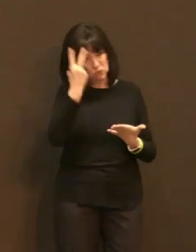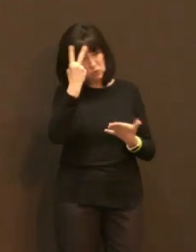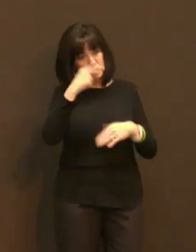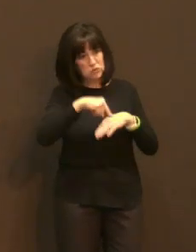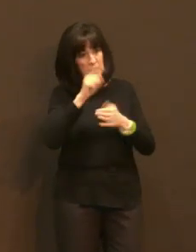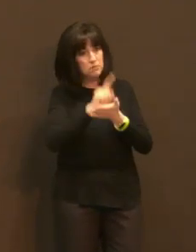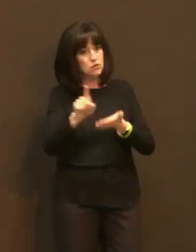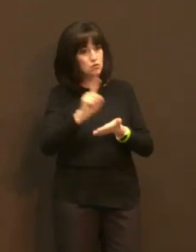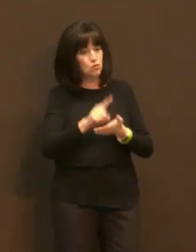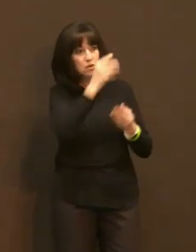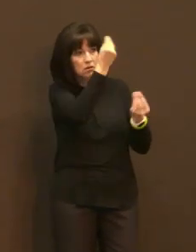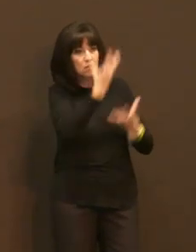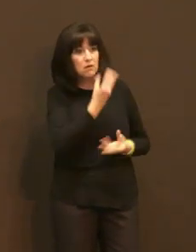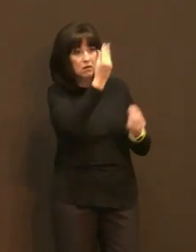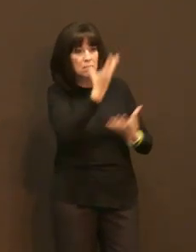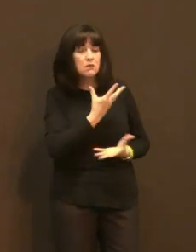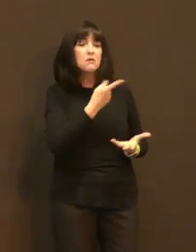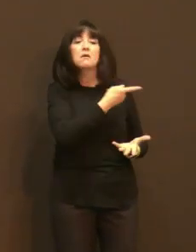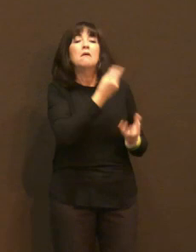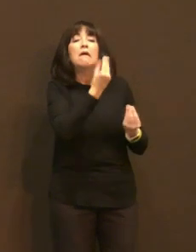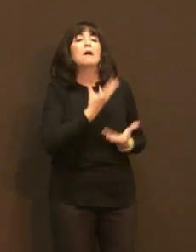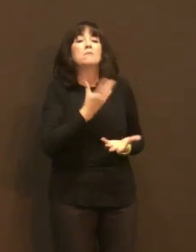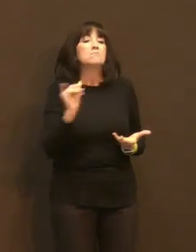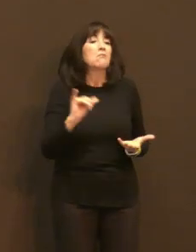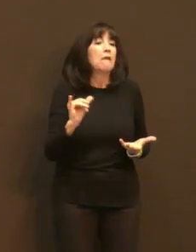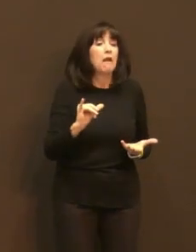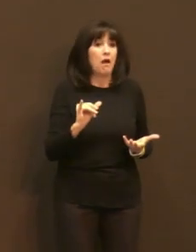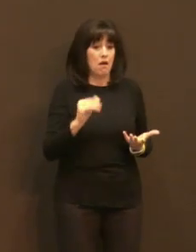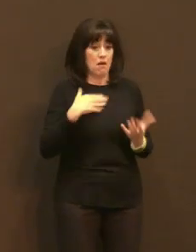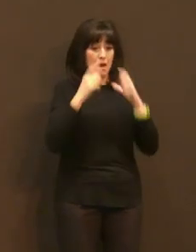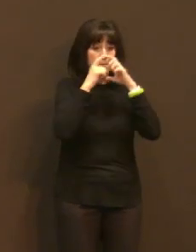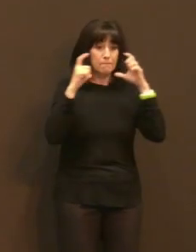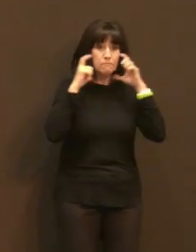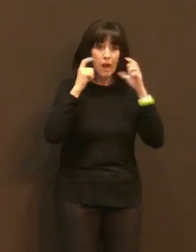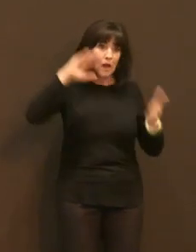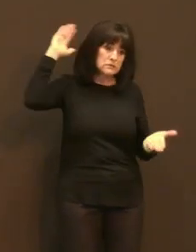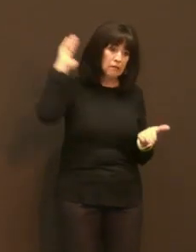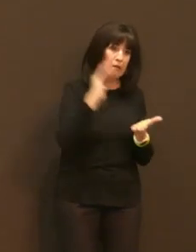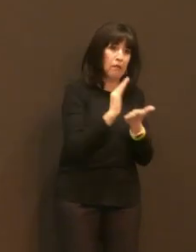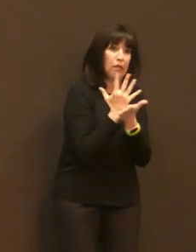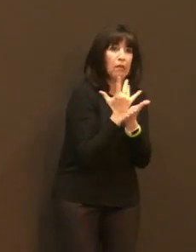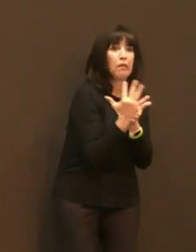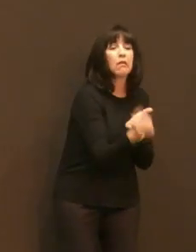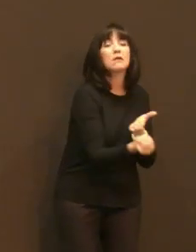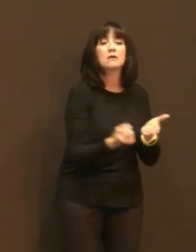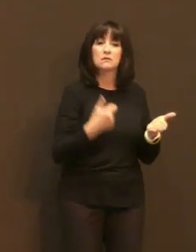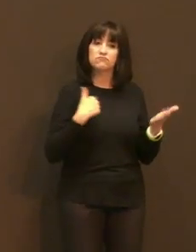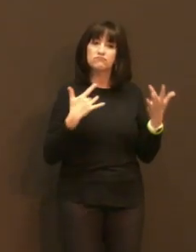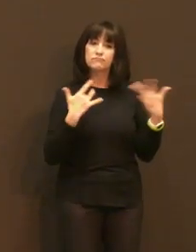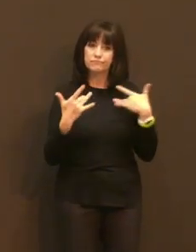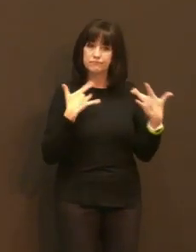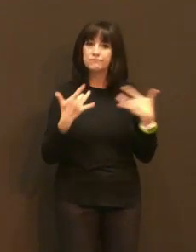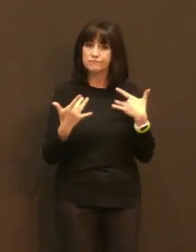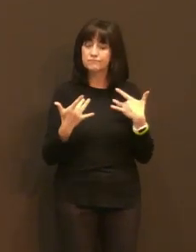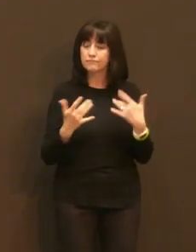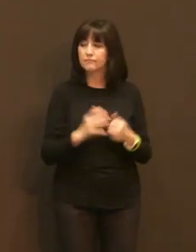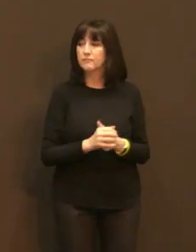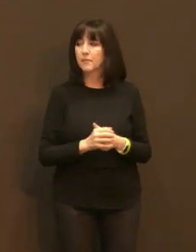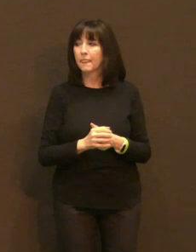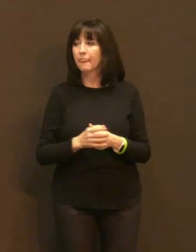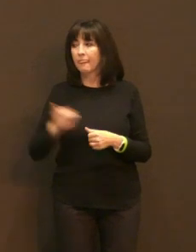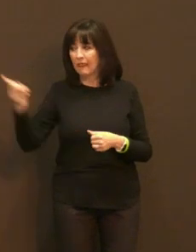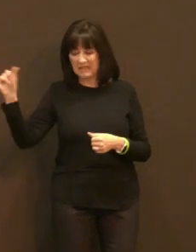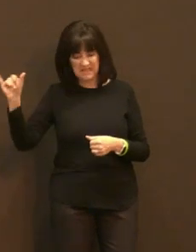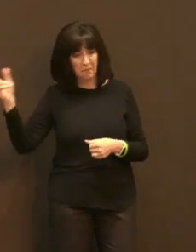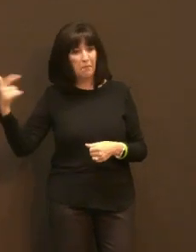they'll let us know we're short of masks, we're short of gowns, whatever the case may be. Yeah, exactly. And so,